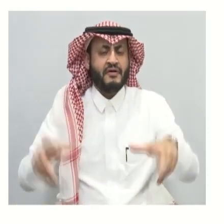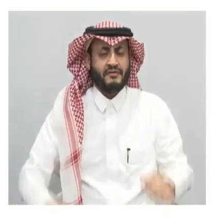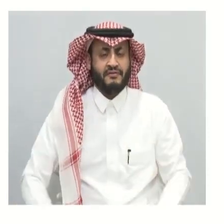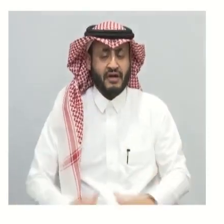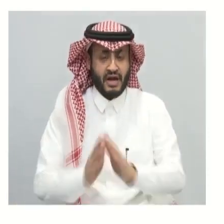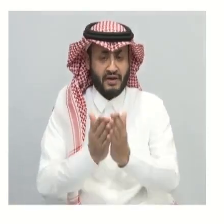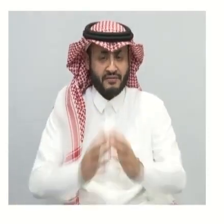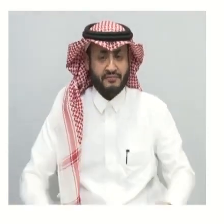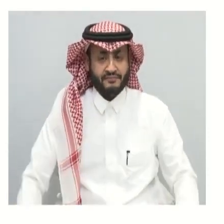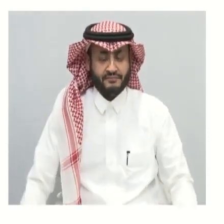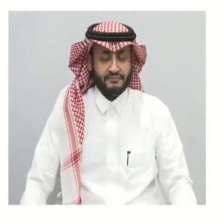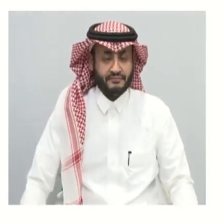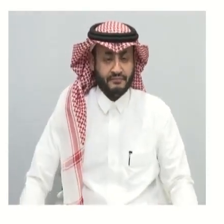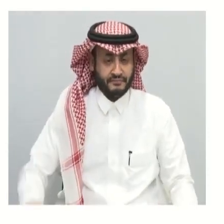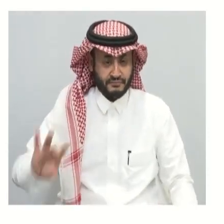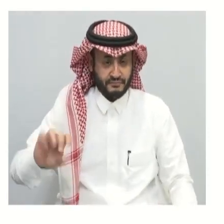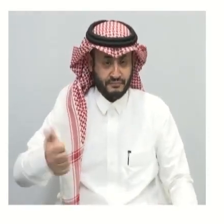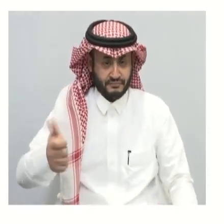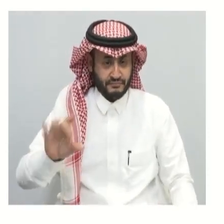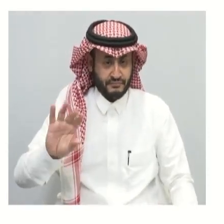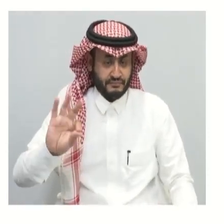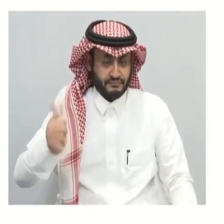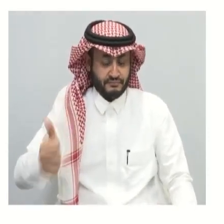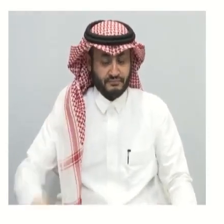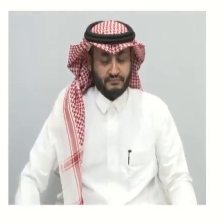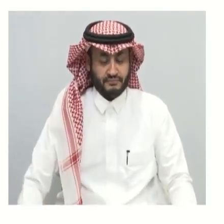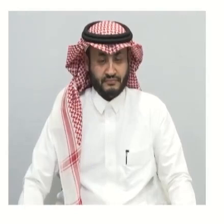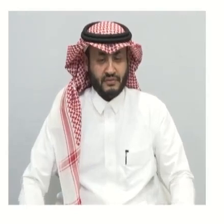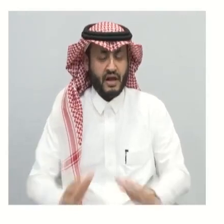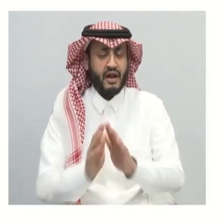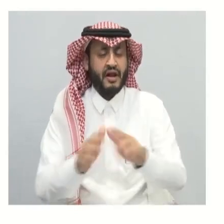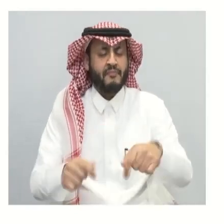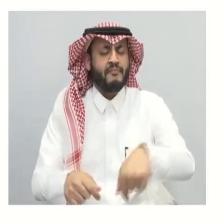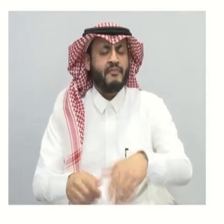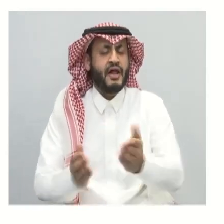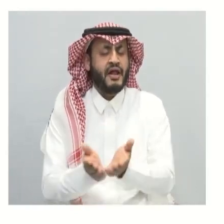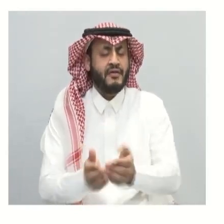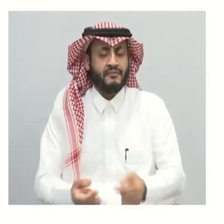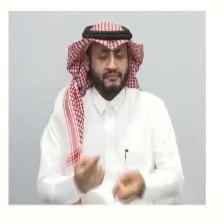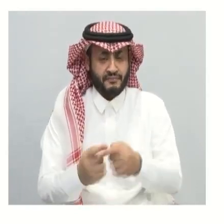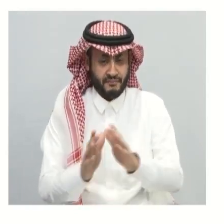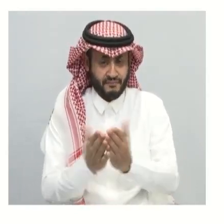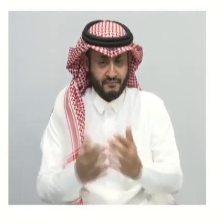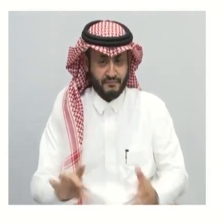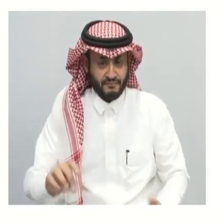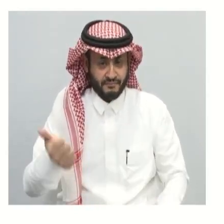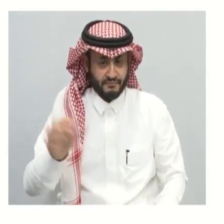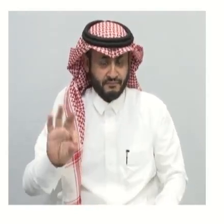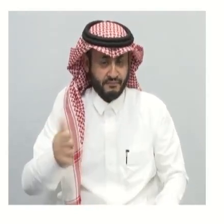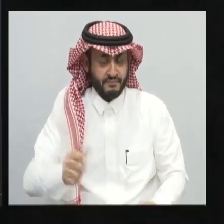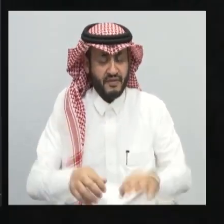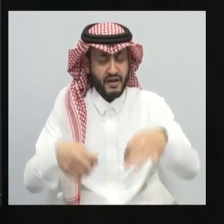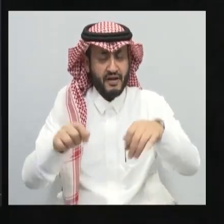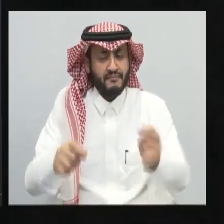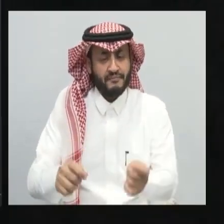books, page 18 and 19. All you need for the lesson today is your books, page 18 and 19, a sheet of paper